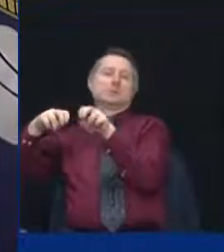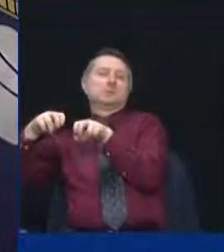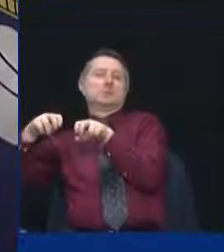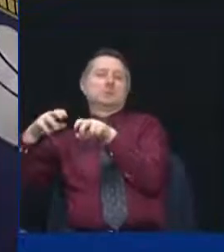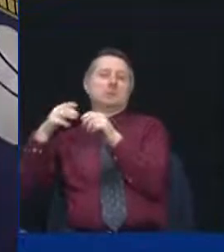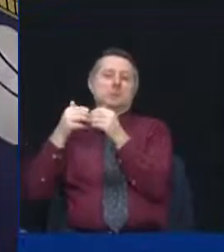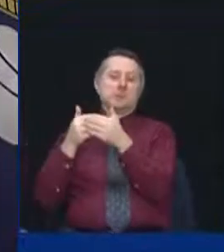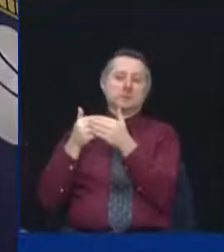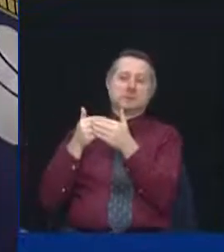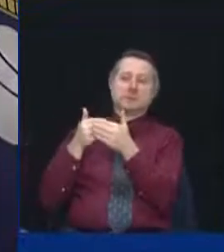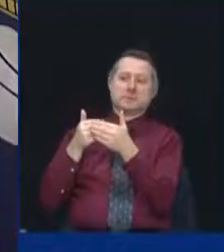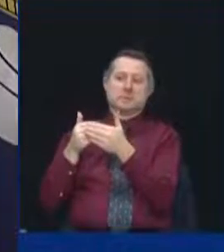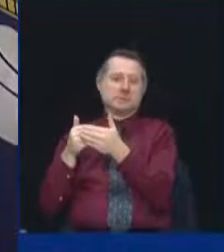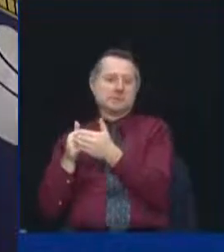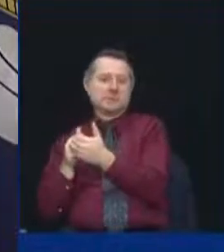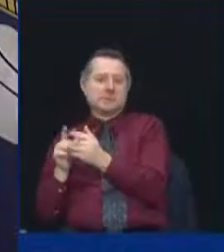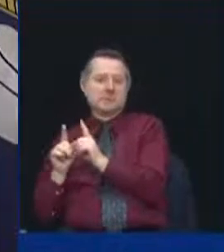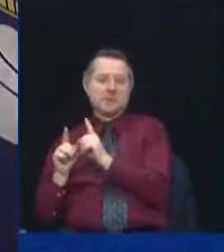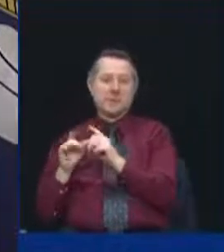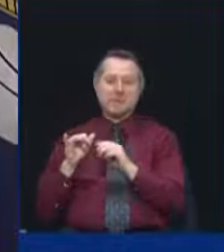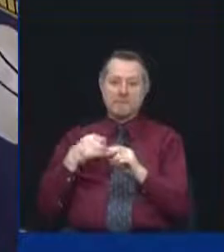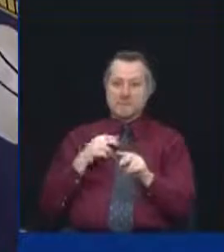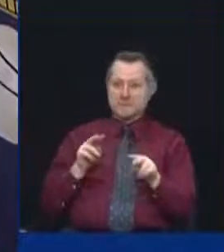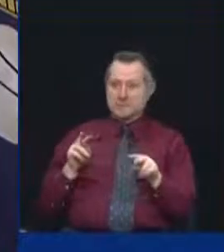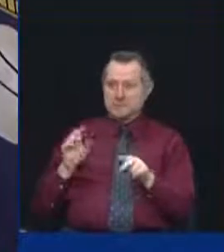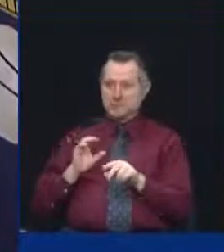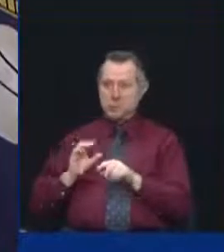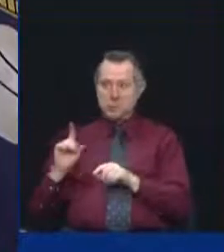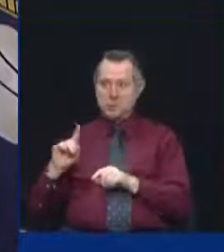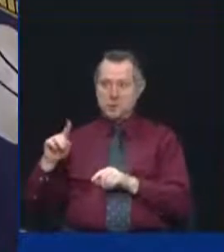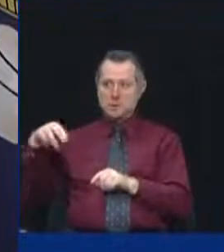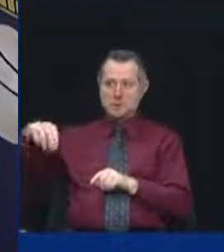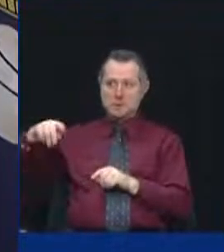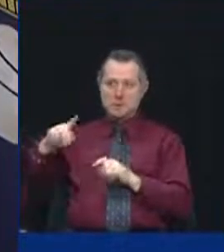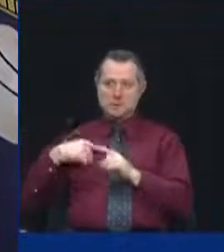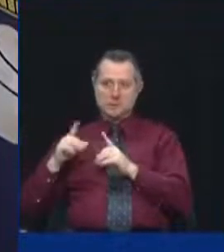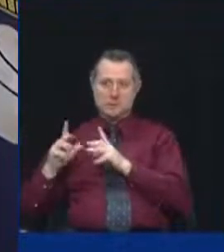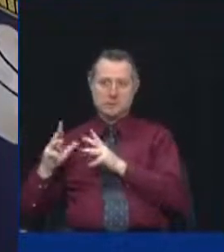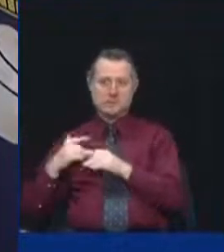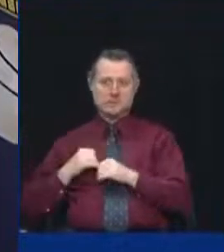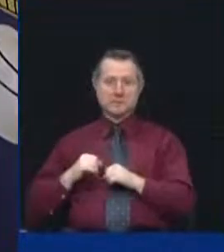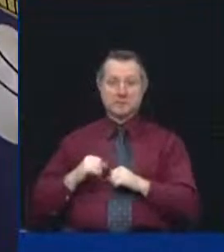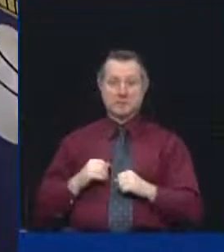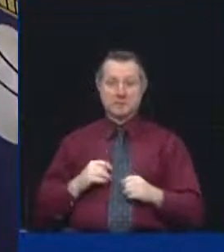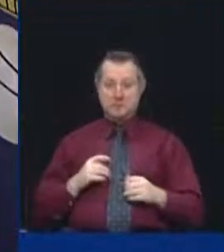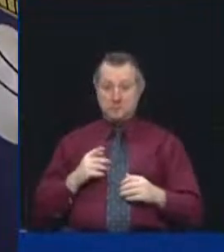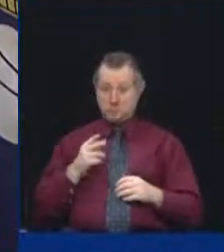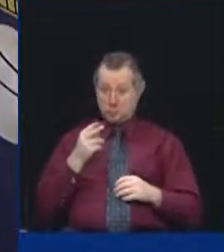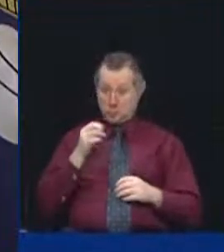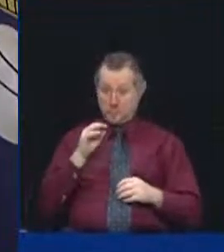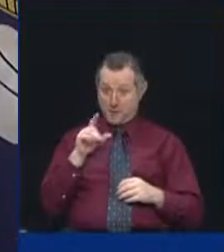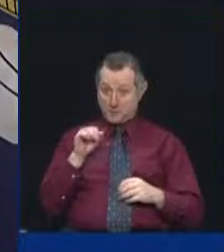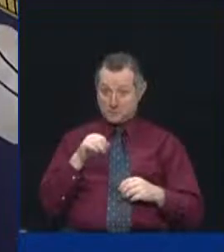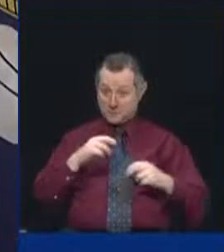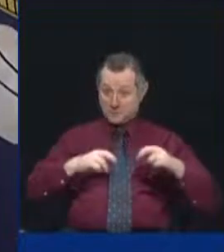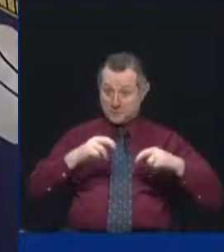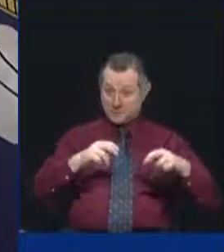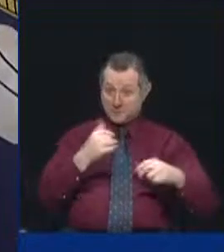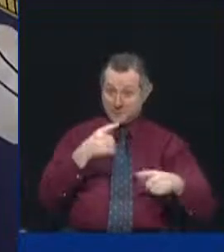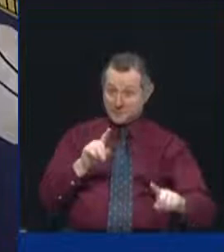police officer, and you kept staring at that police officer. But you didn't have homeless in the subways the way you do